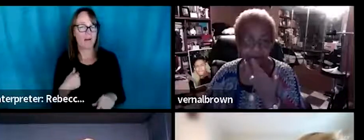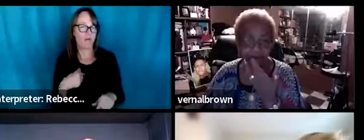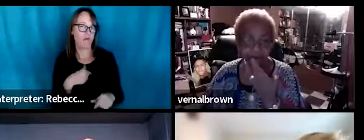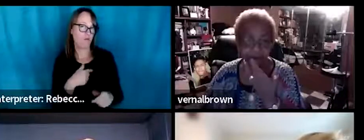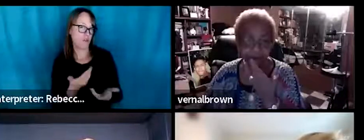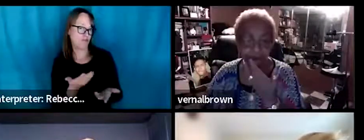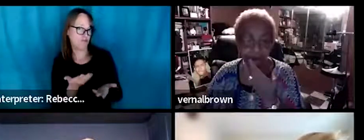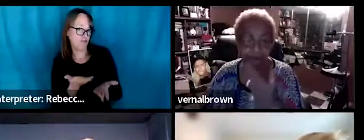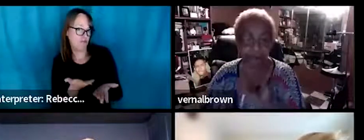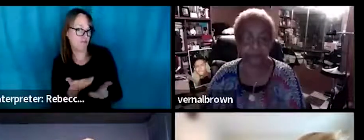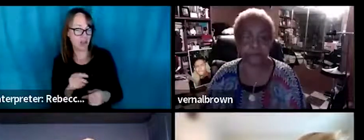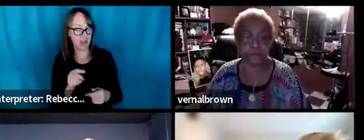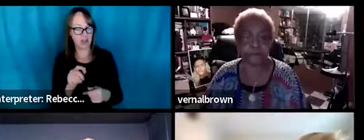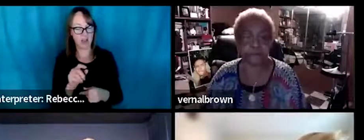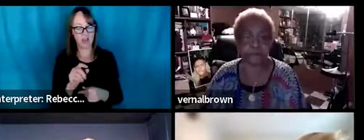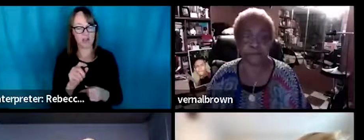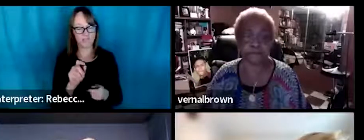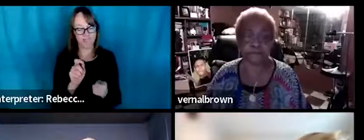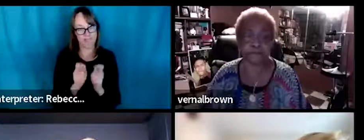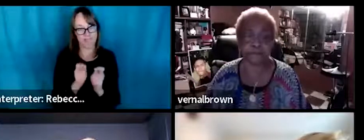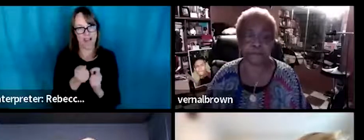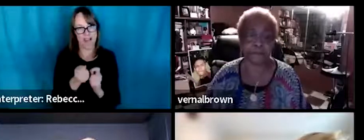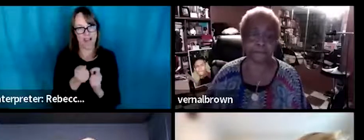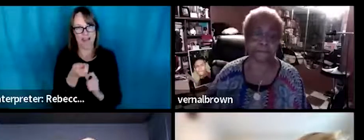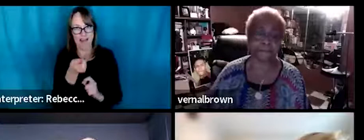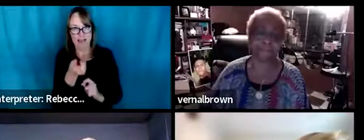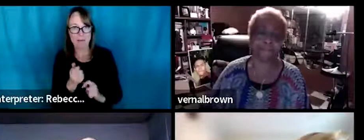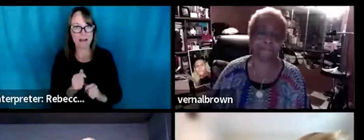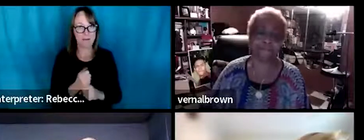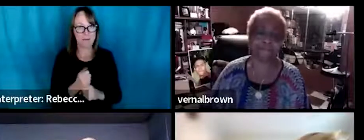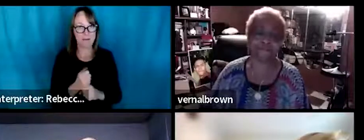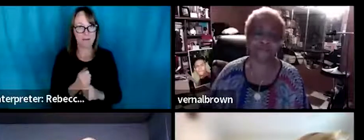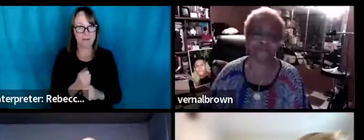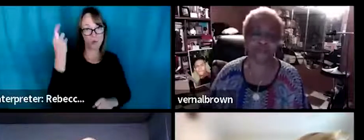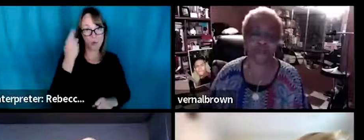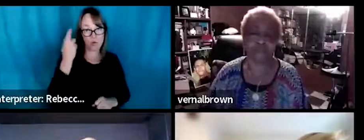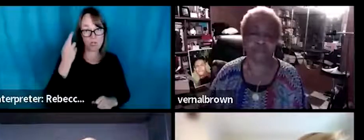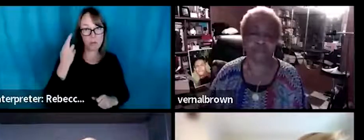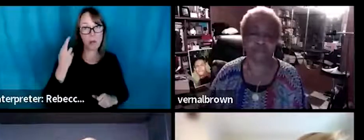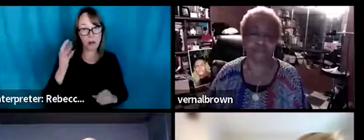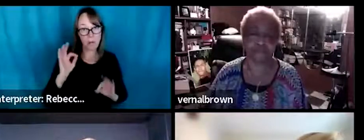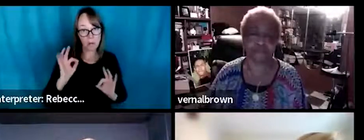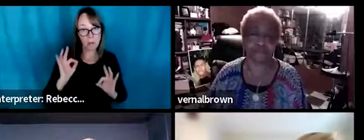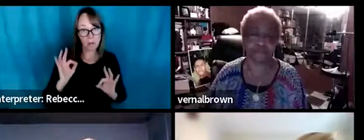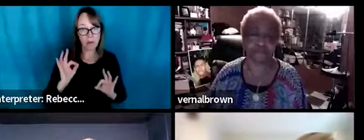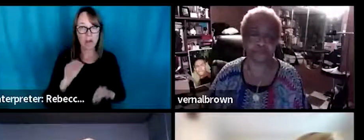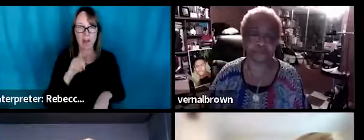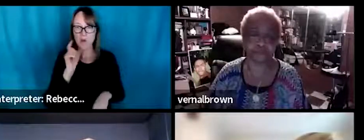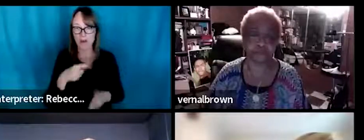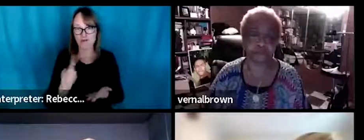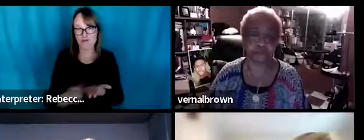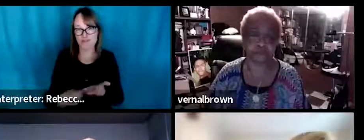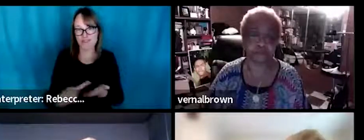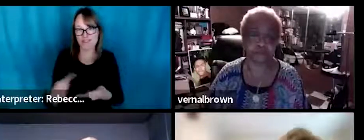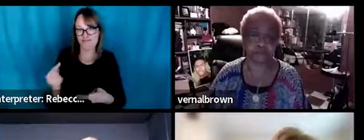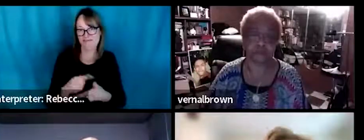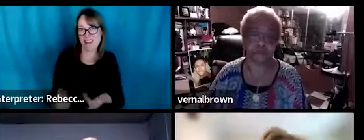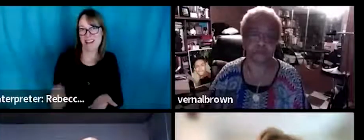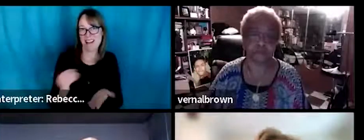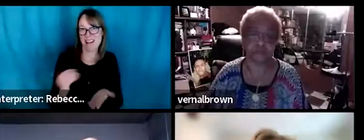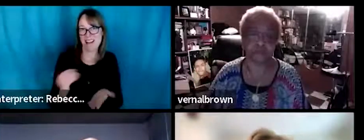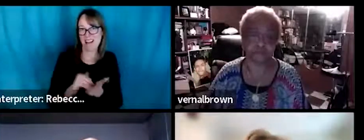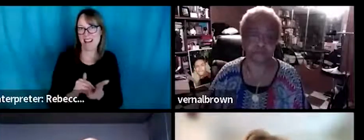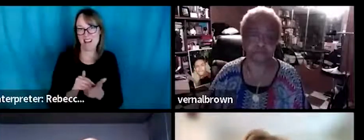reasonable criteria and hopefully not have to visit this issue for several years to come. Thank